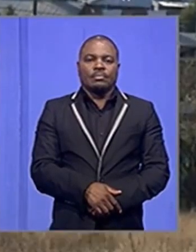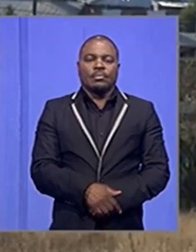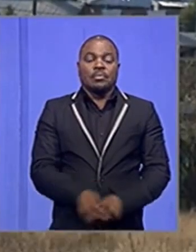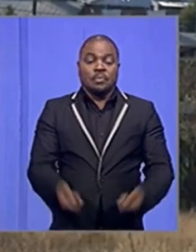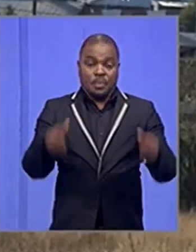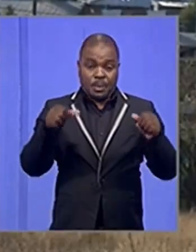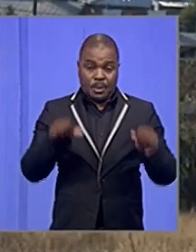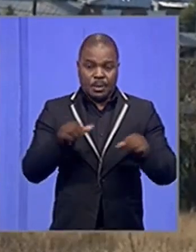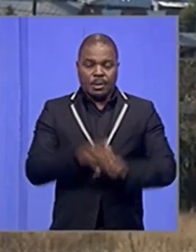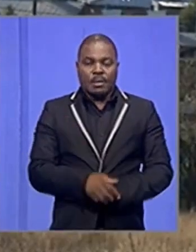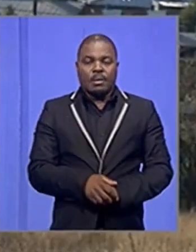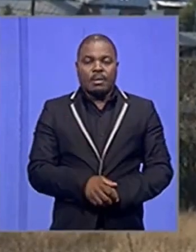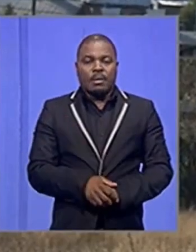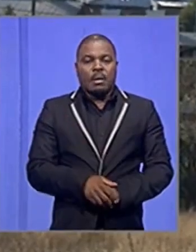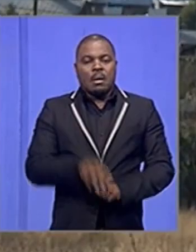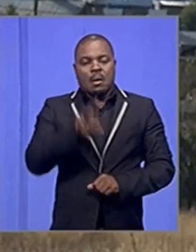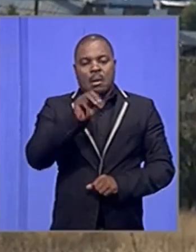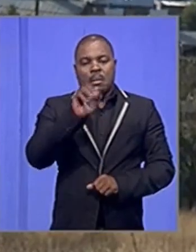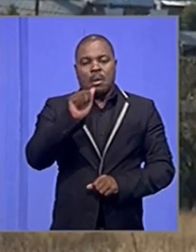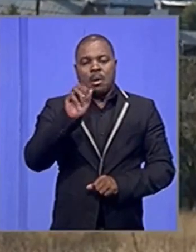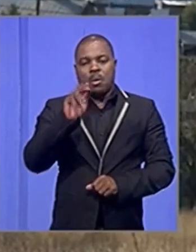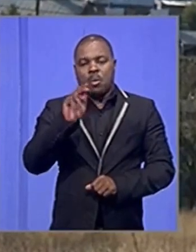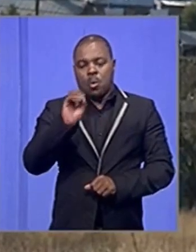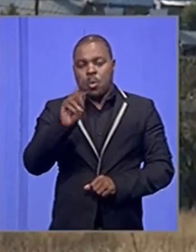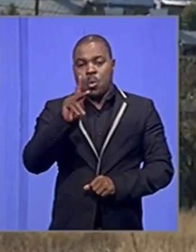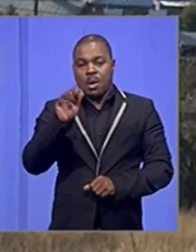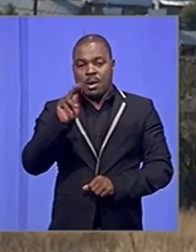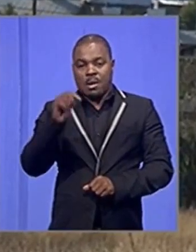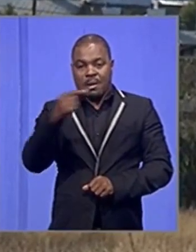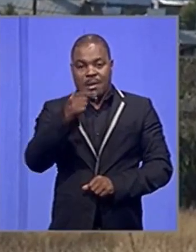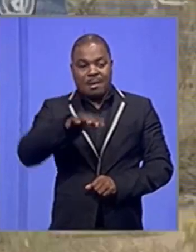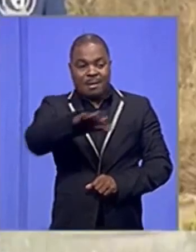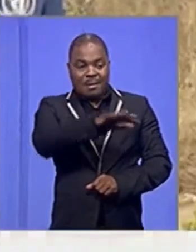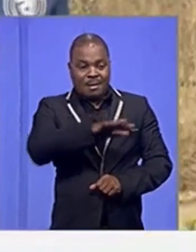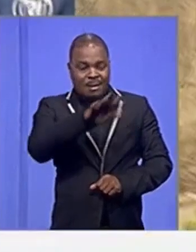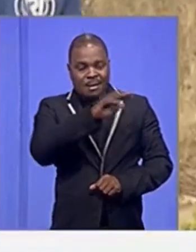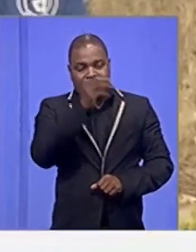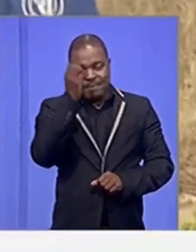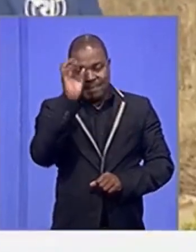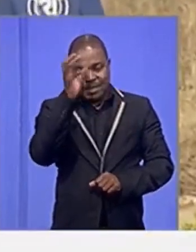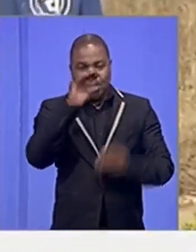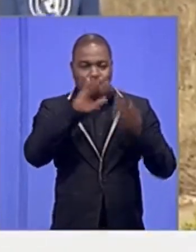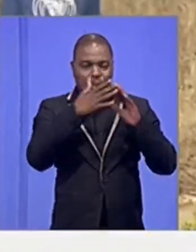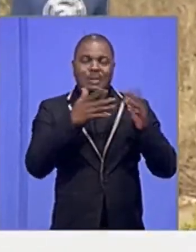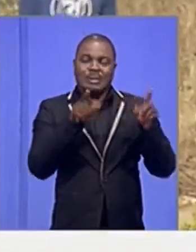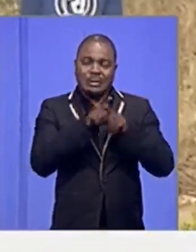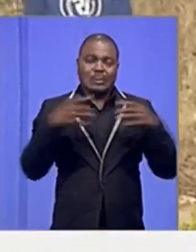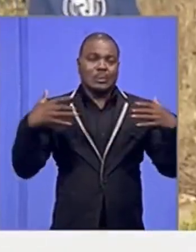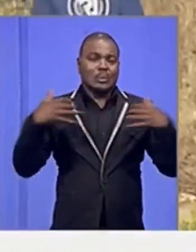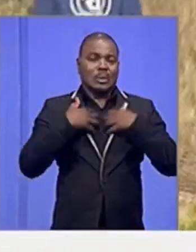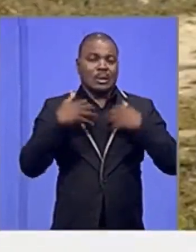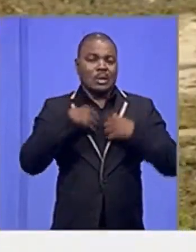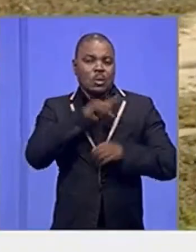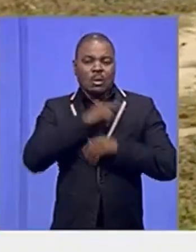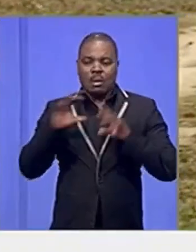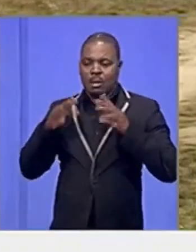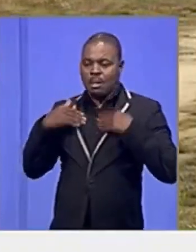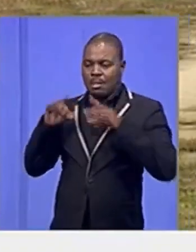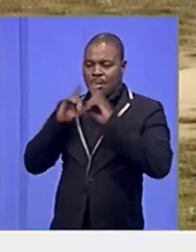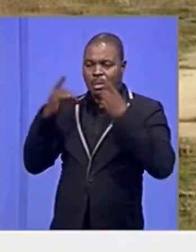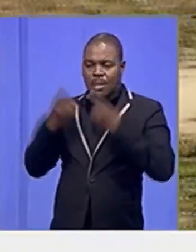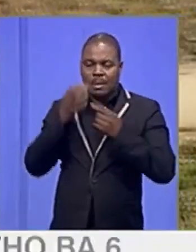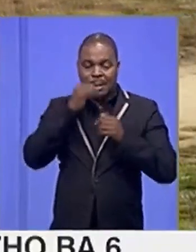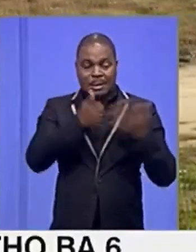Ka go le lengwe badudi ba maokeng ka Free State le bona ba a tlhobaela morago ga gore kgoro ya maphelo e netefatse gore batho ba tsela ba